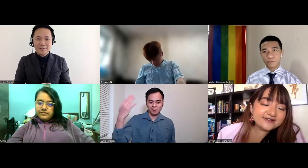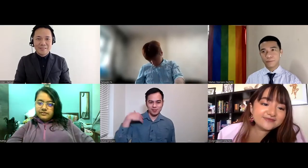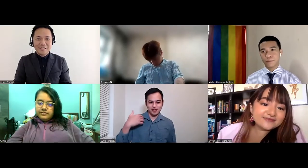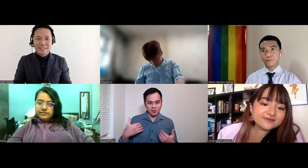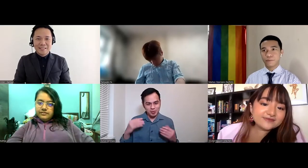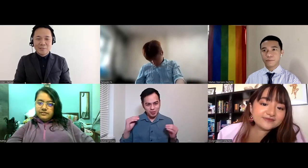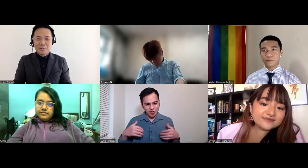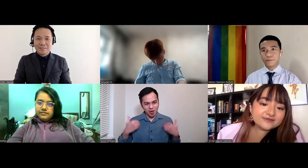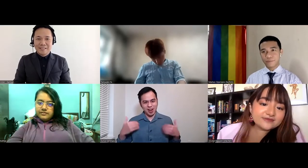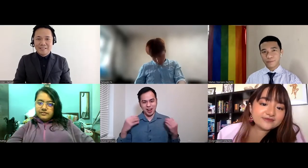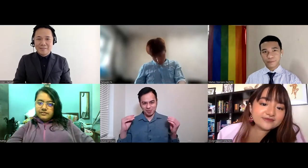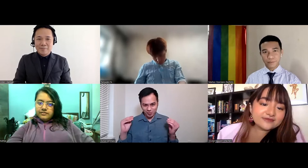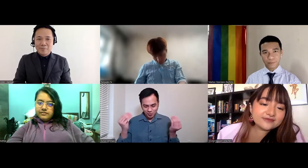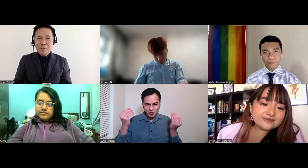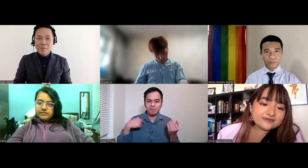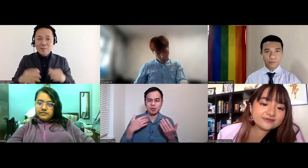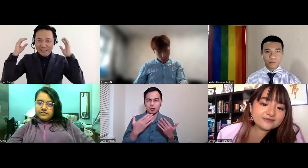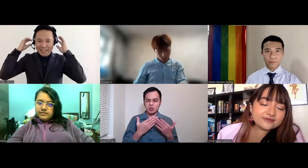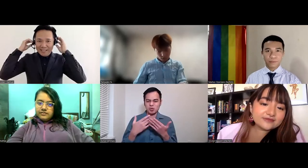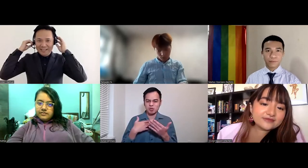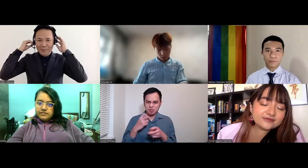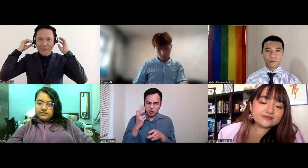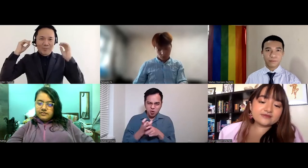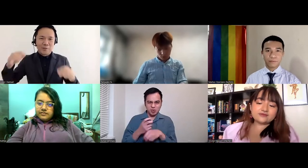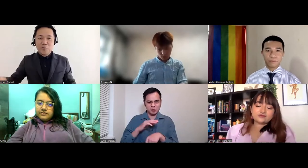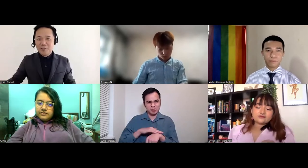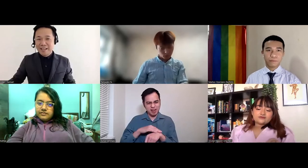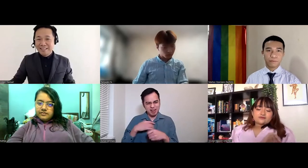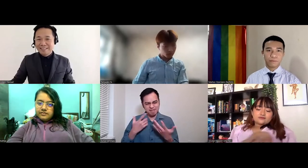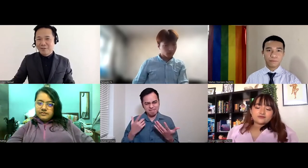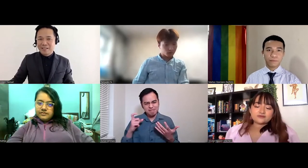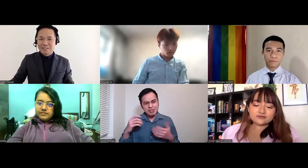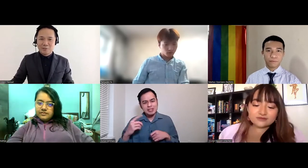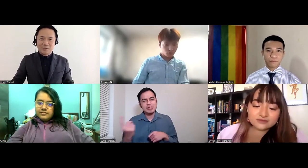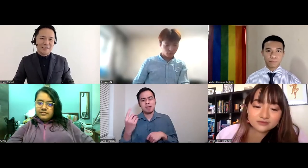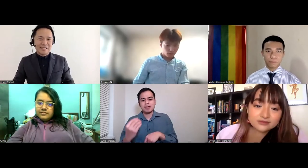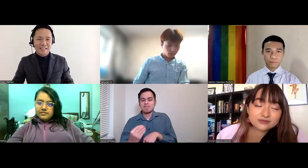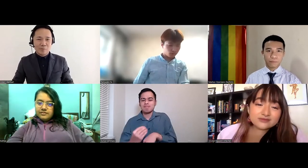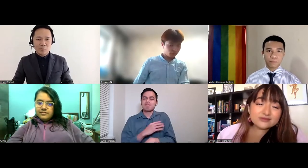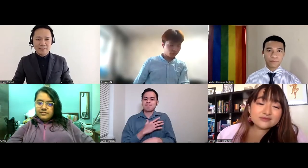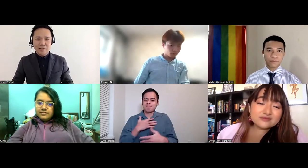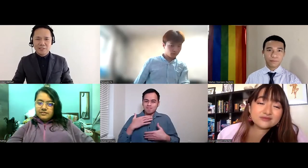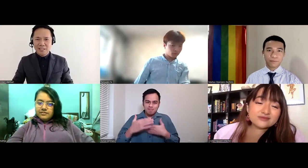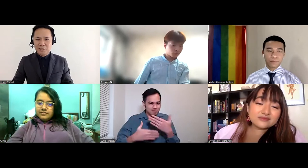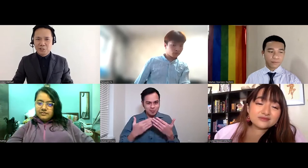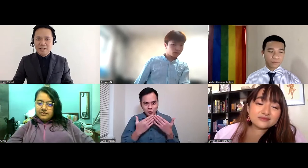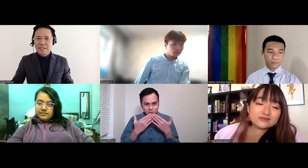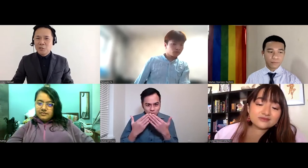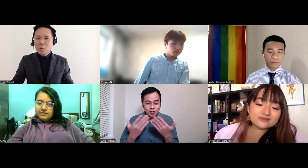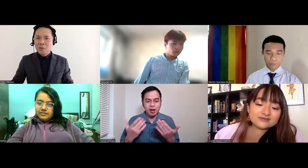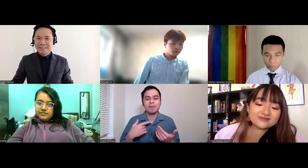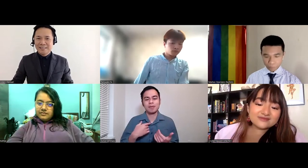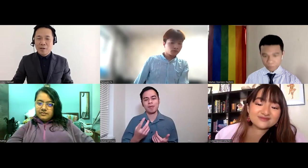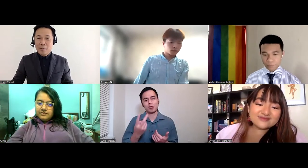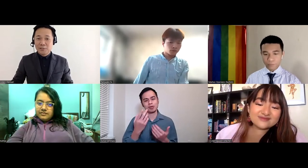Thank you. So for me, it was like still on my youthful days where, you know, studying was quite a challenge. So